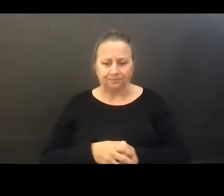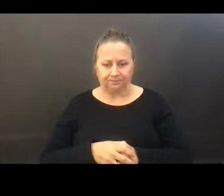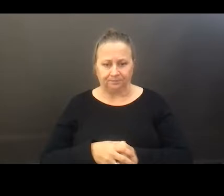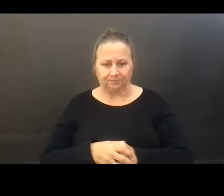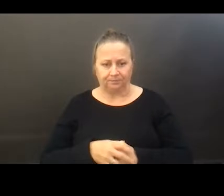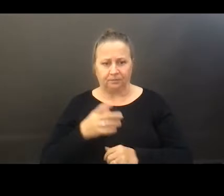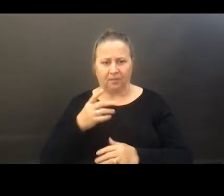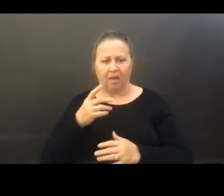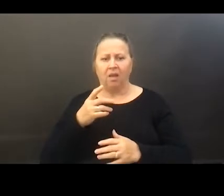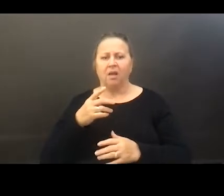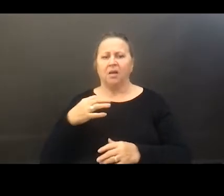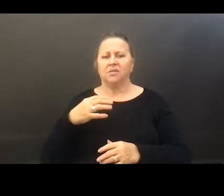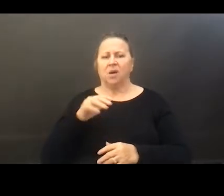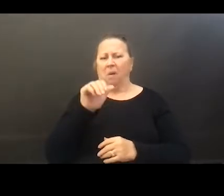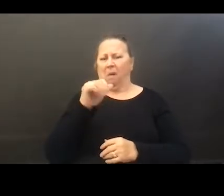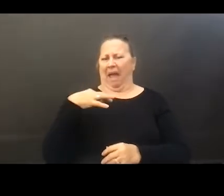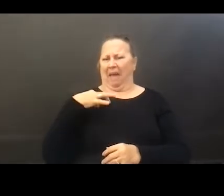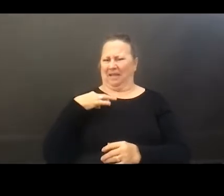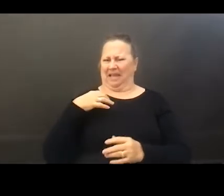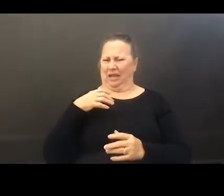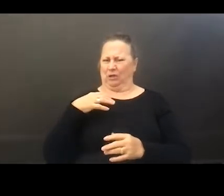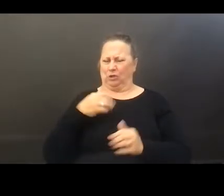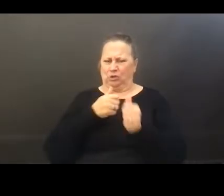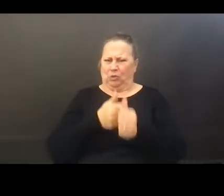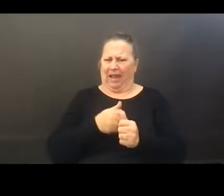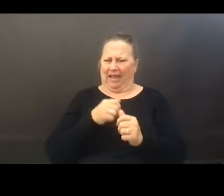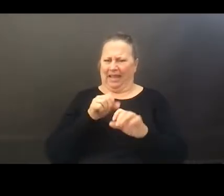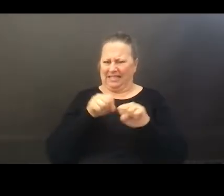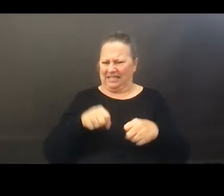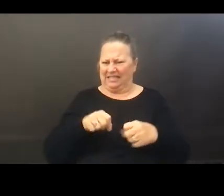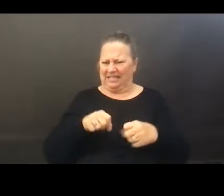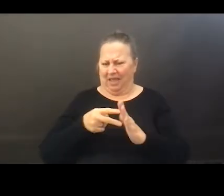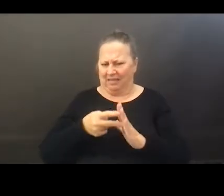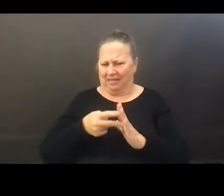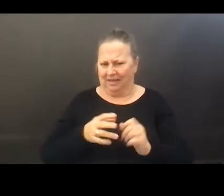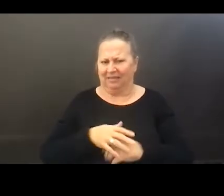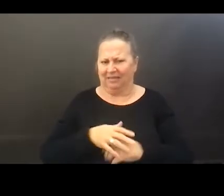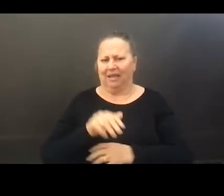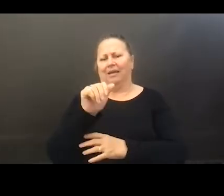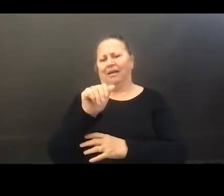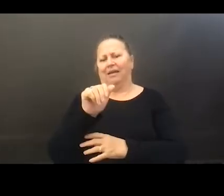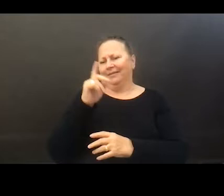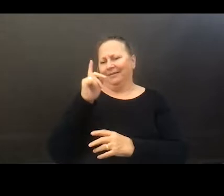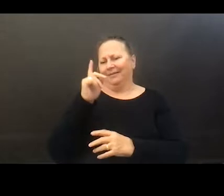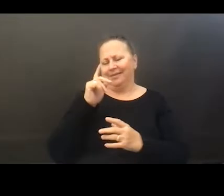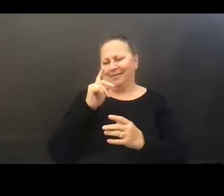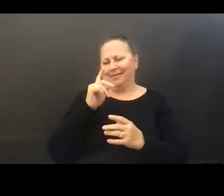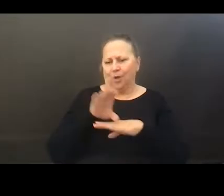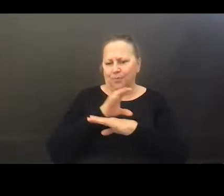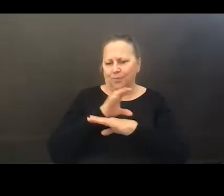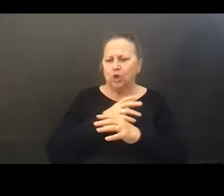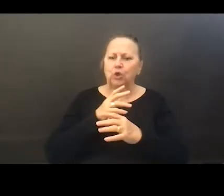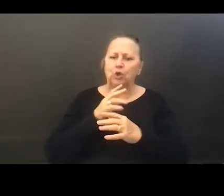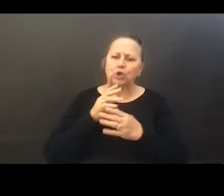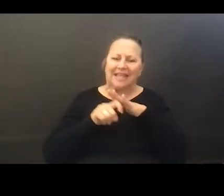So what's that applicant tracking system? Well, it's that artificial intelligence that scans documents. And a lot of